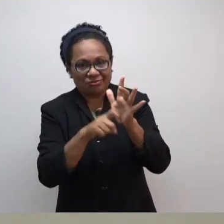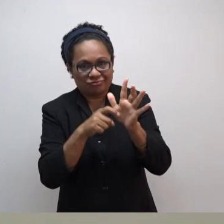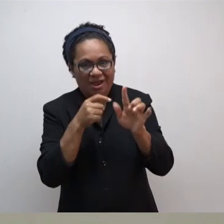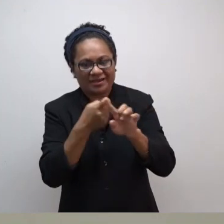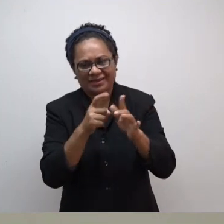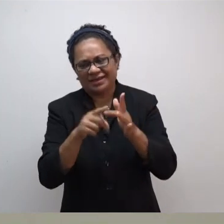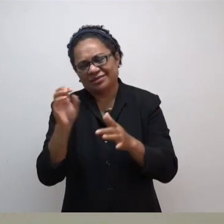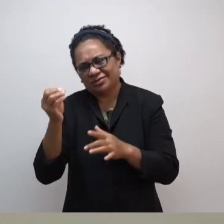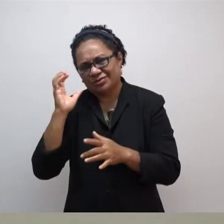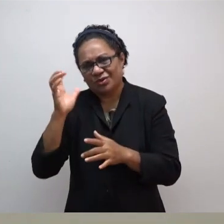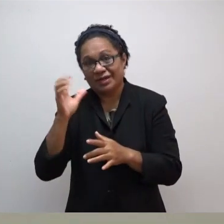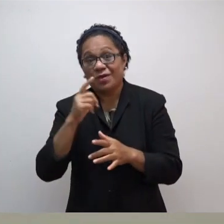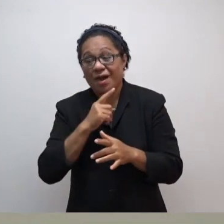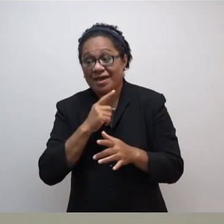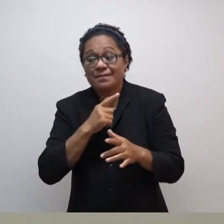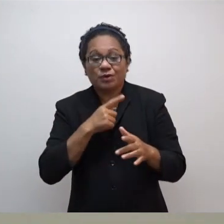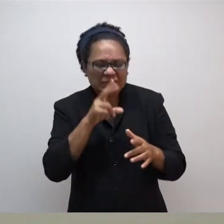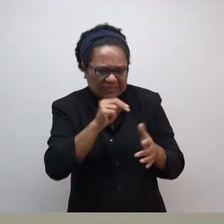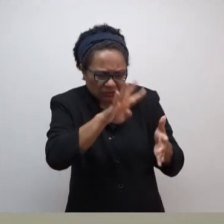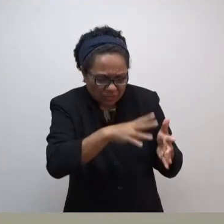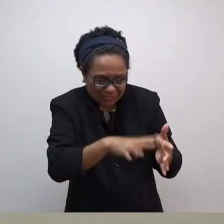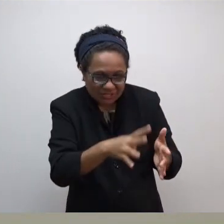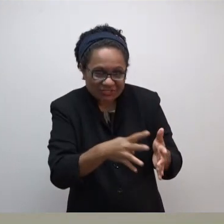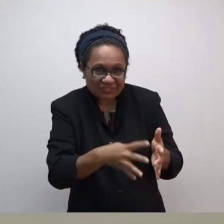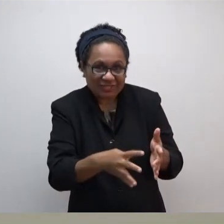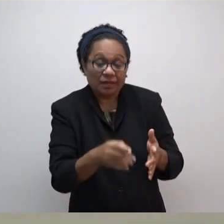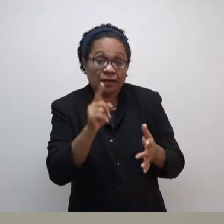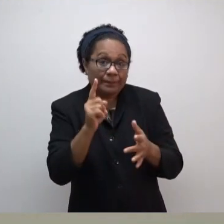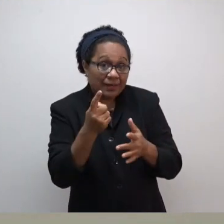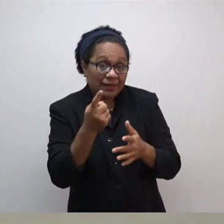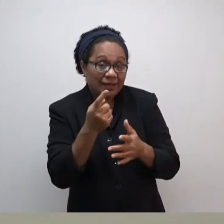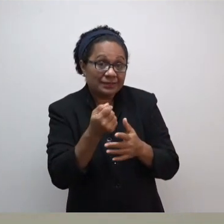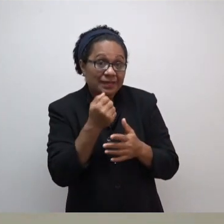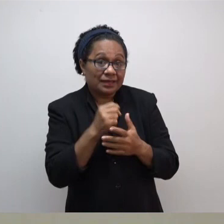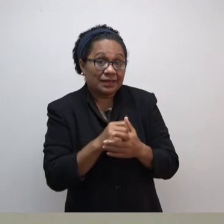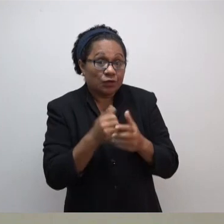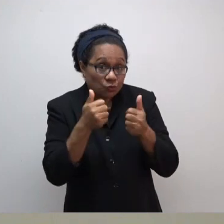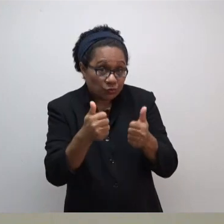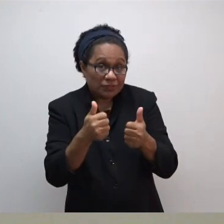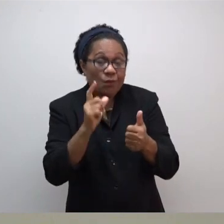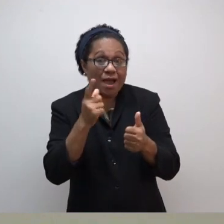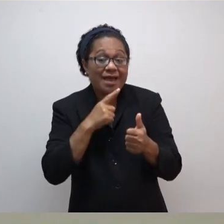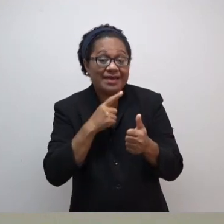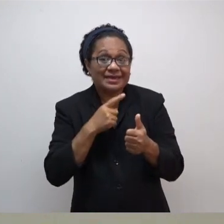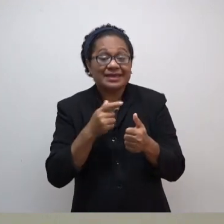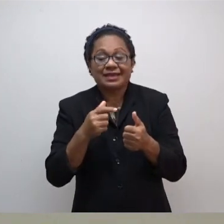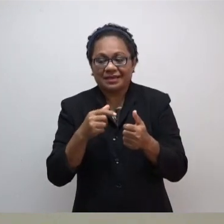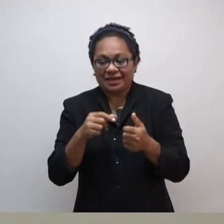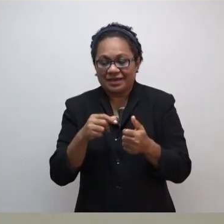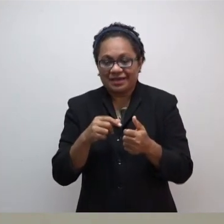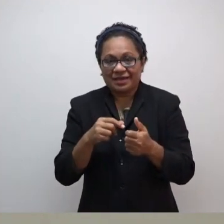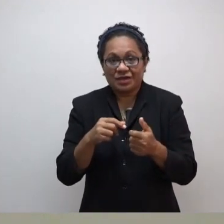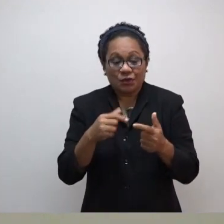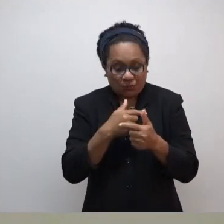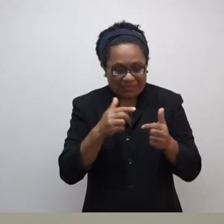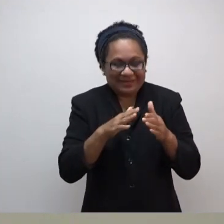longer, because we had to verify. The good thing about all of this is that it's actually helped us to ensure that those anomalies no